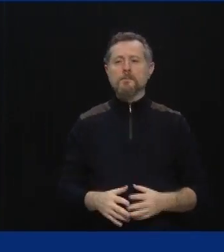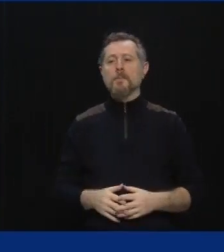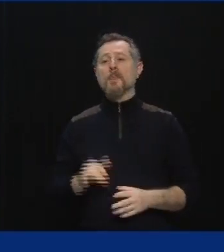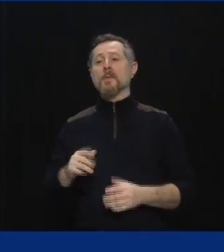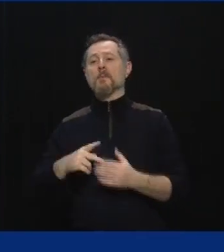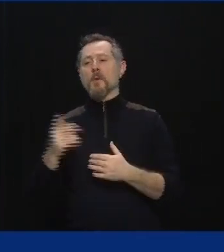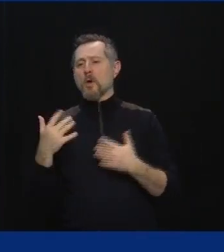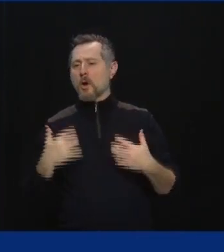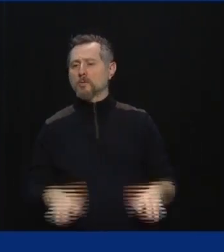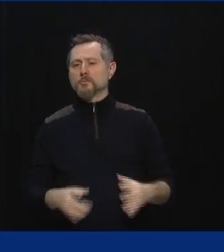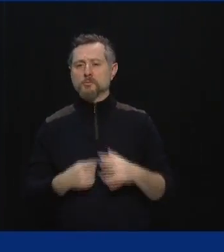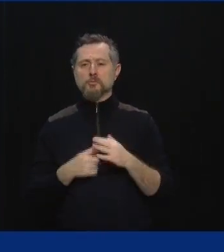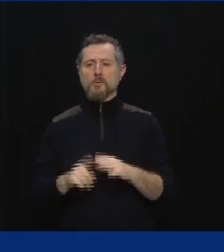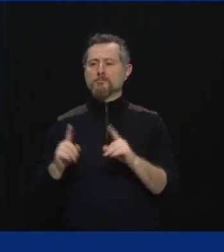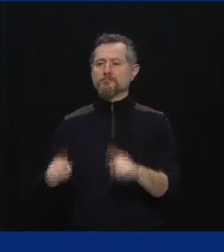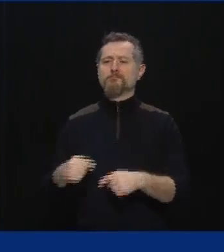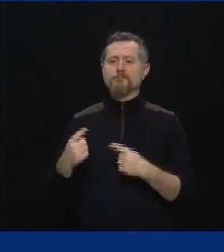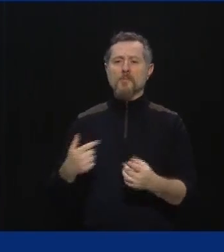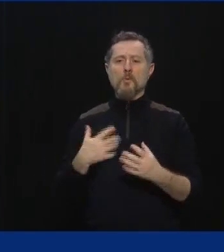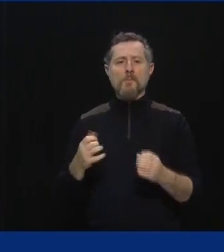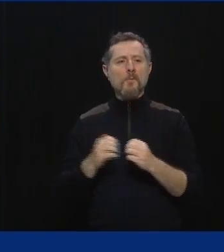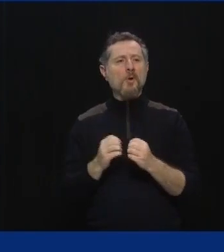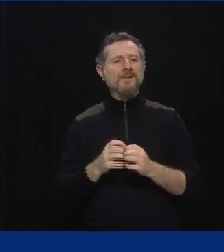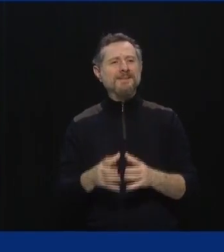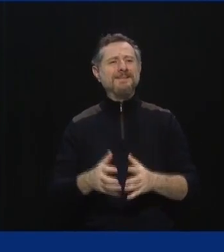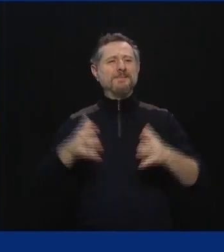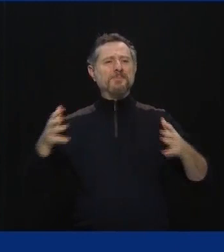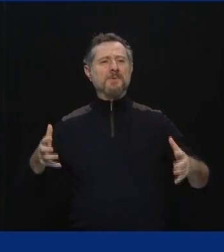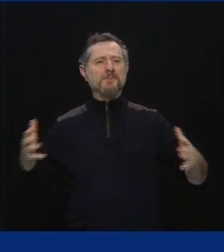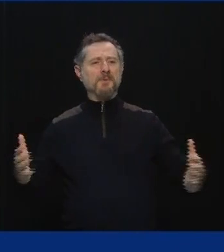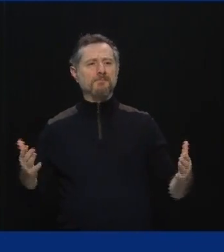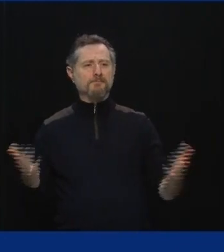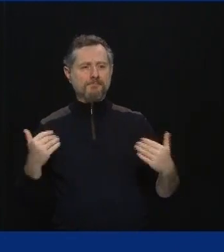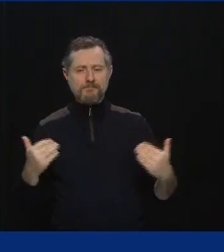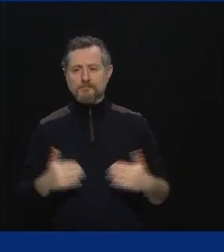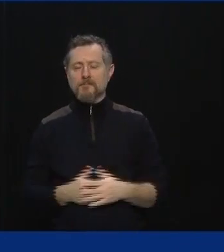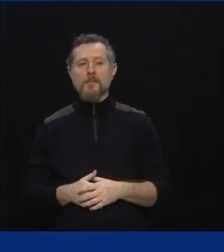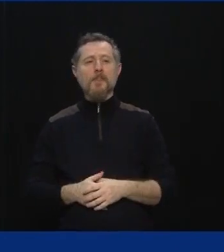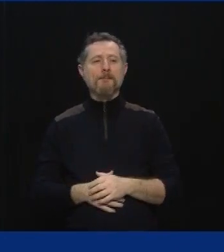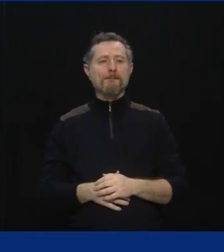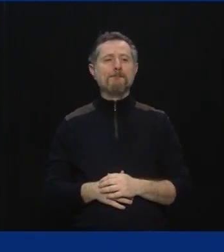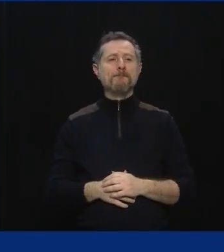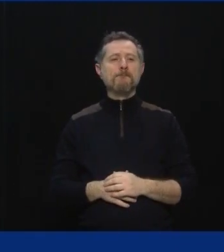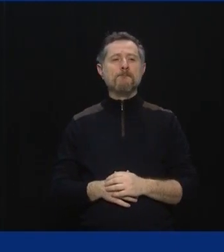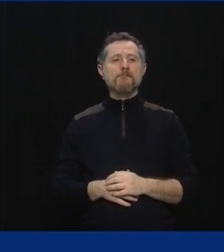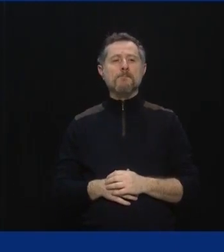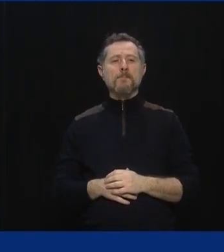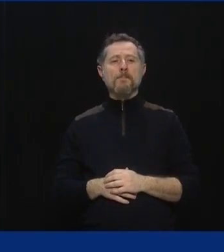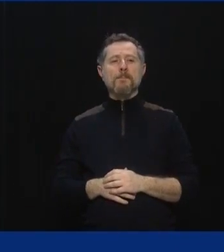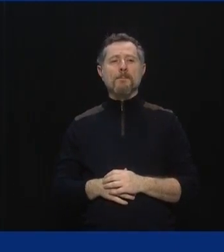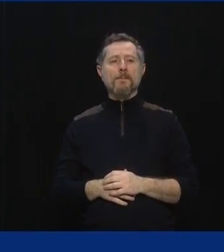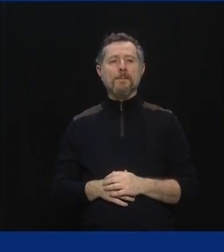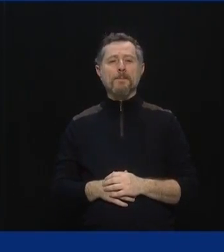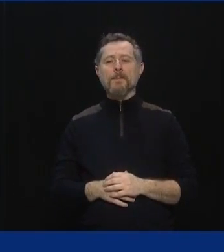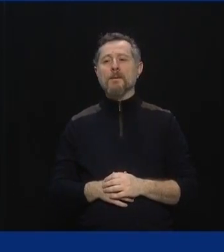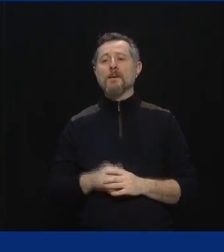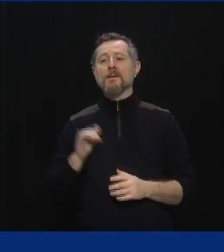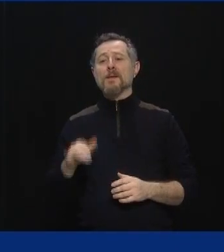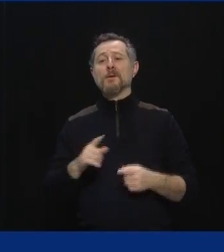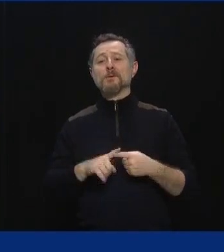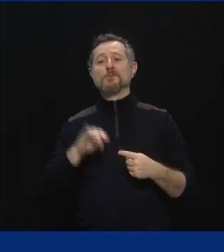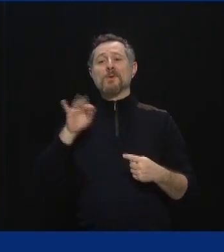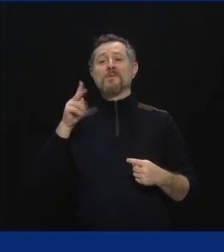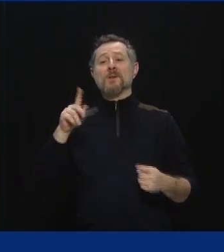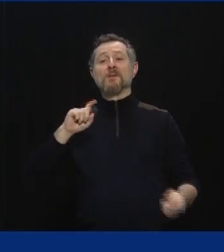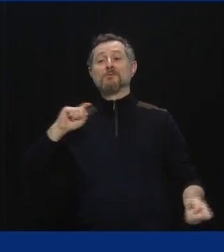programs and we look forward to expanding them as this project moves forward in the very near future. The JFK transformation as a